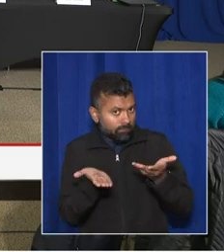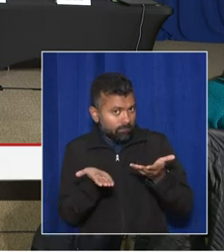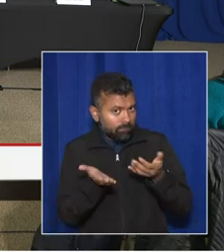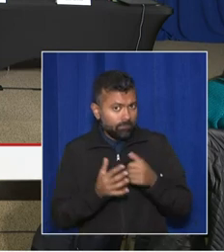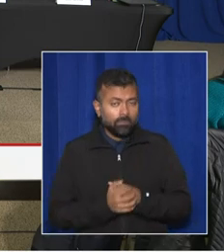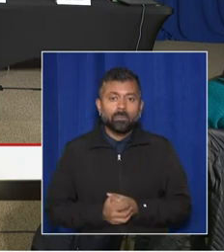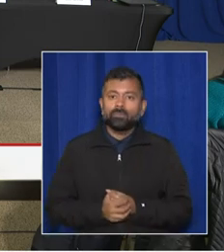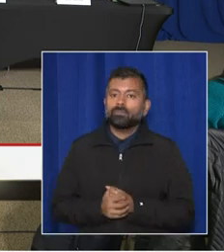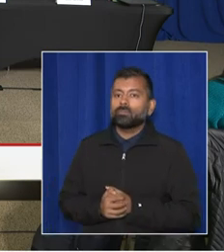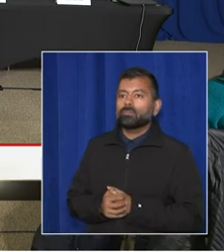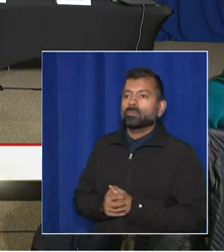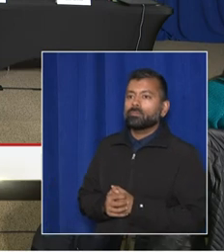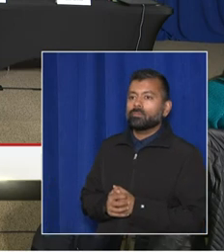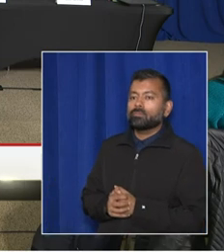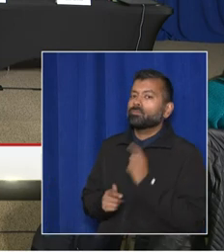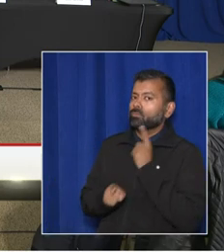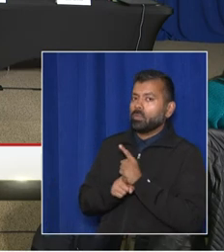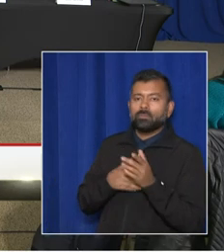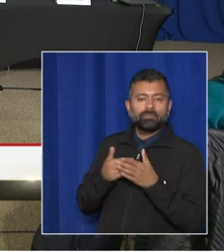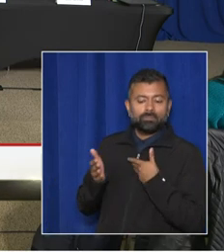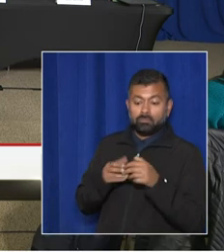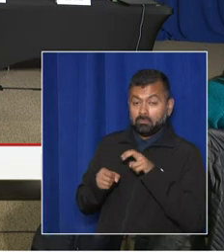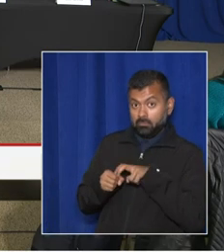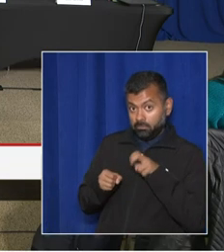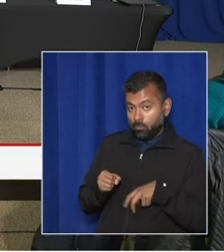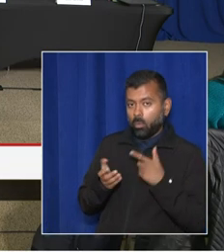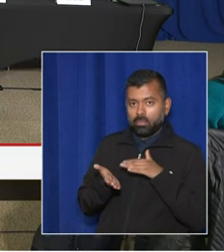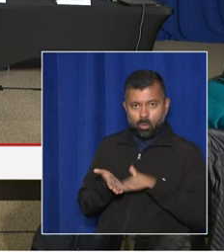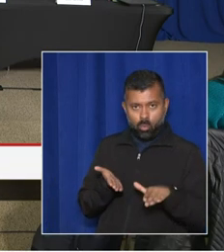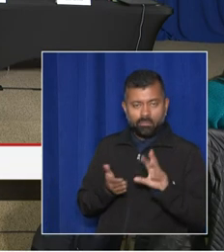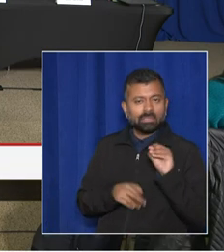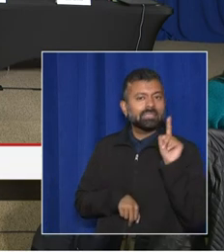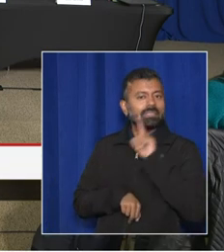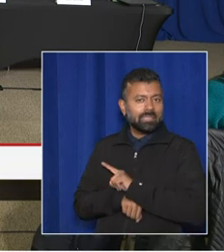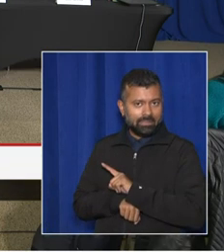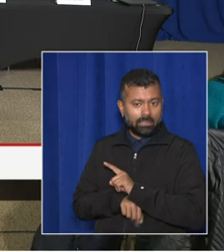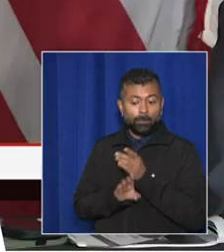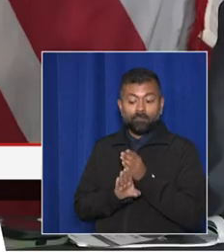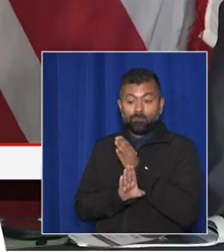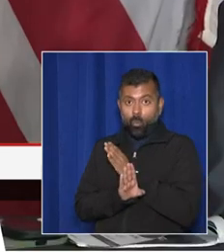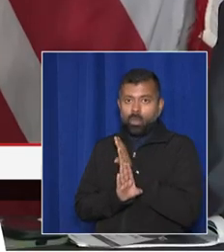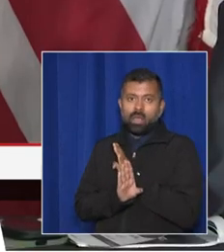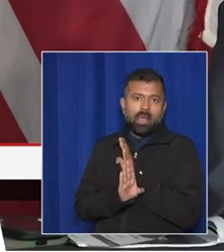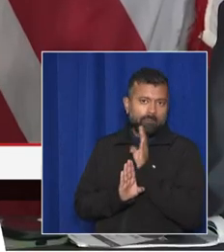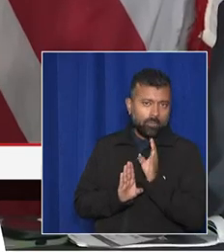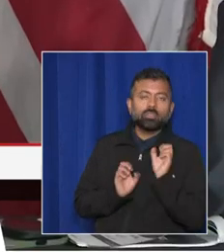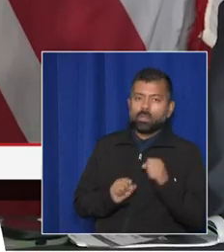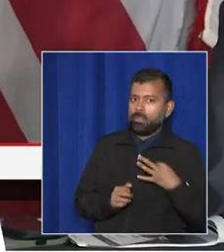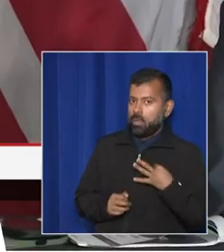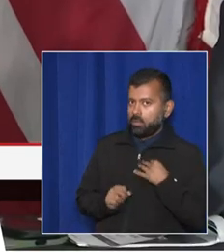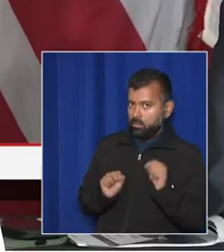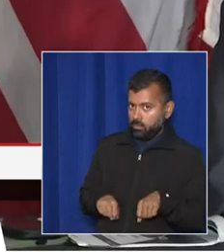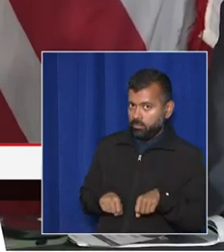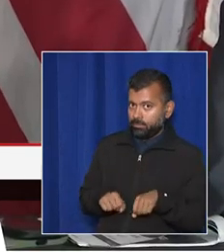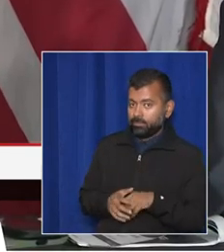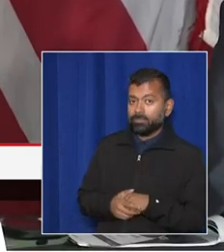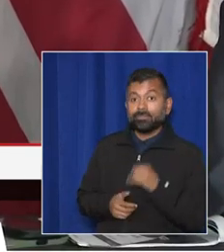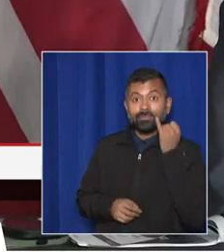from your job 60 days before or 60 days after. Then for an individual who's more than 60